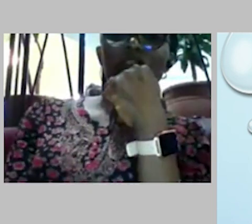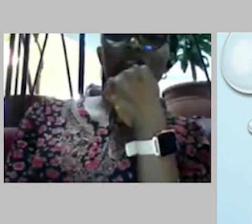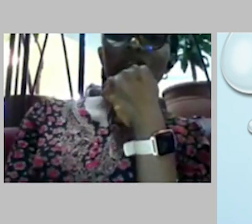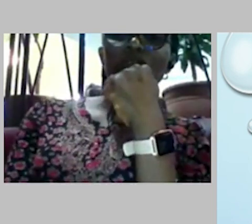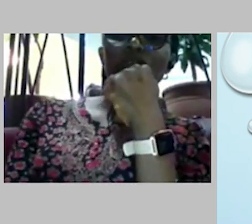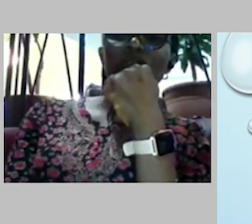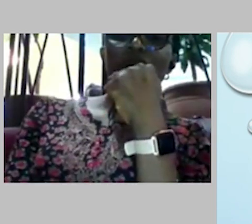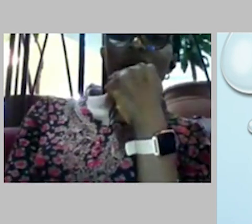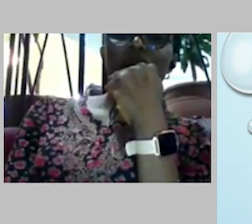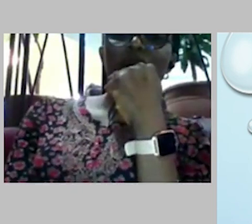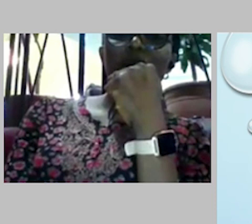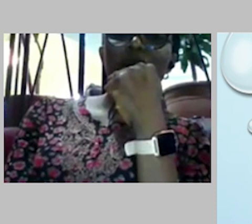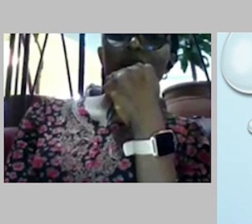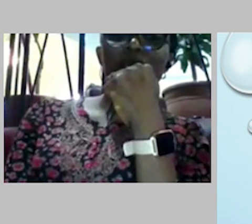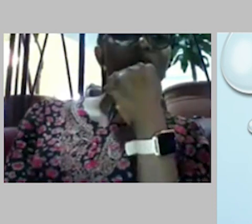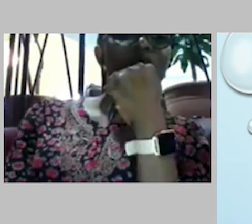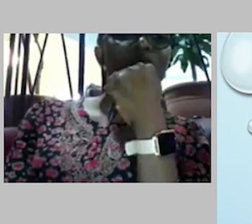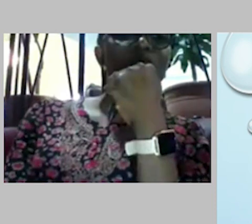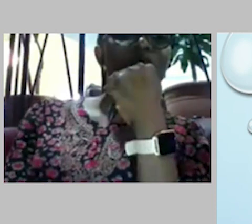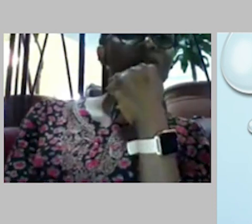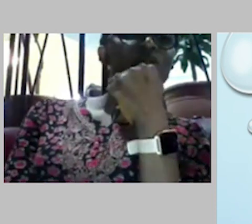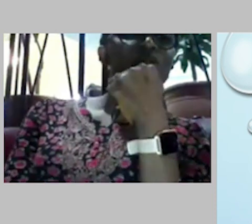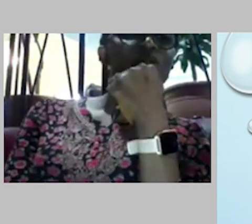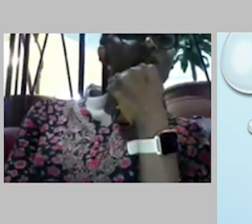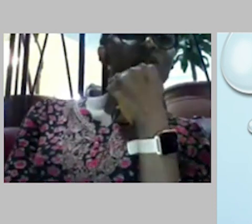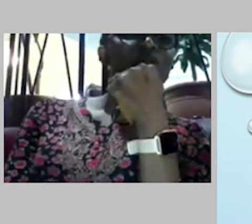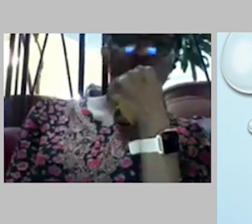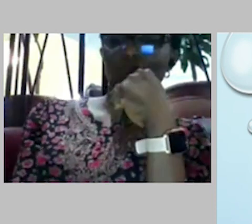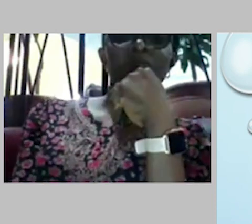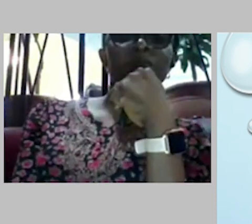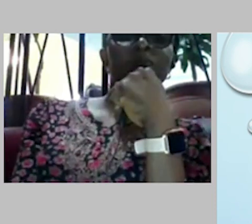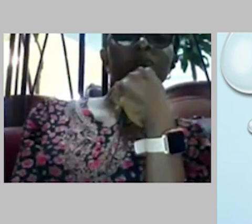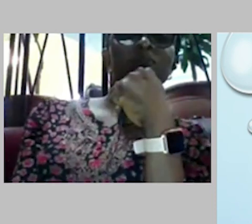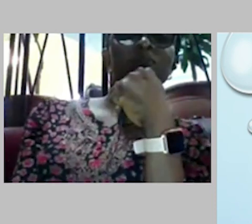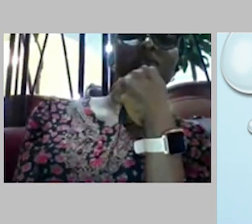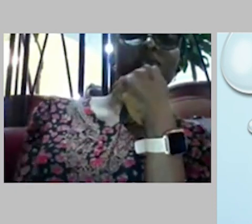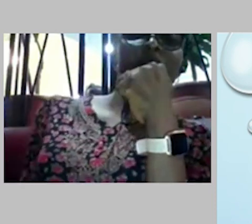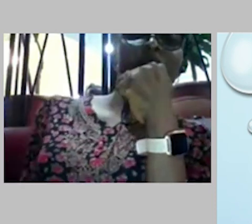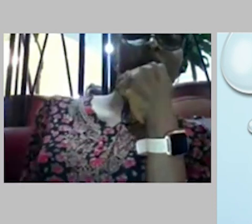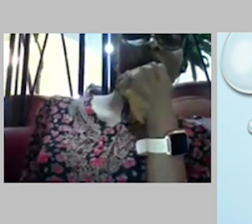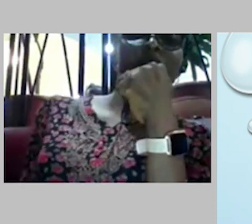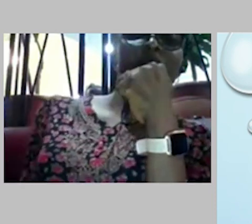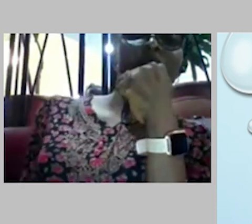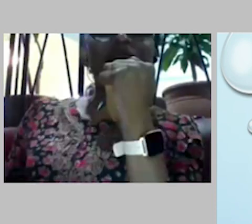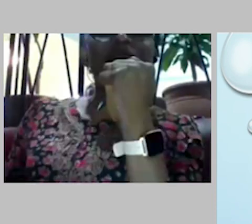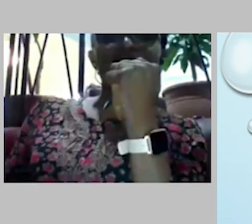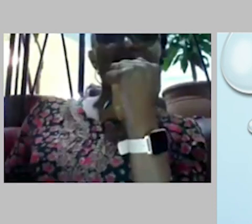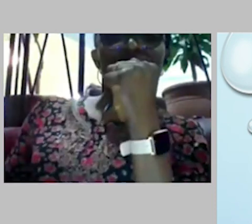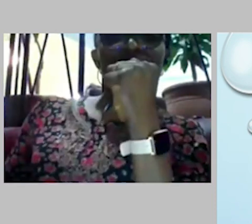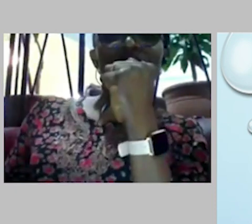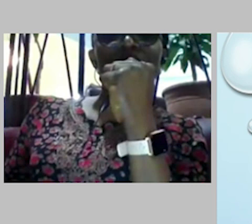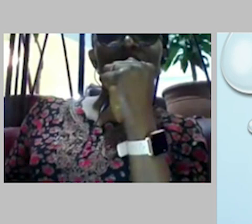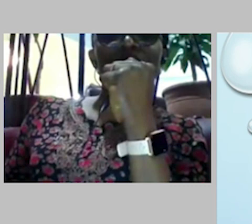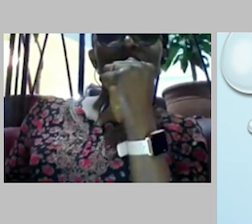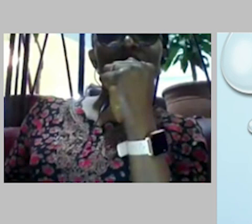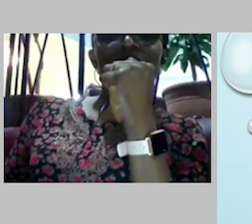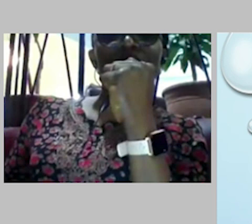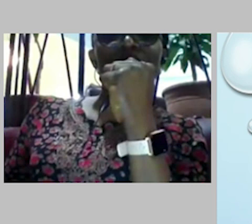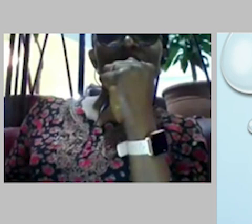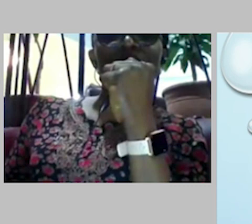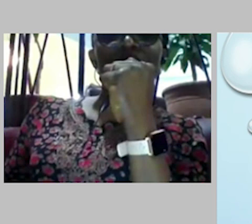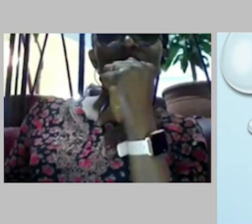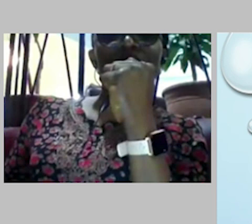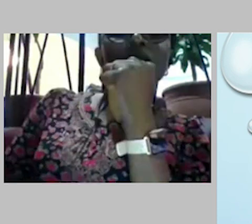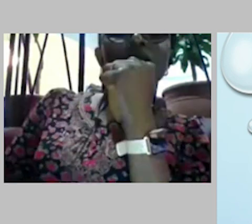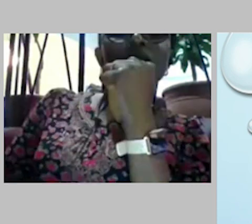activity limitation and participation restriction. So what are those models of disability?